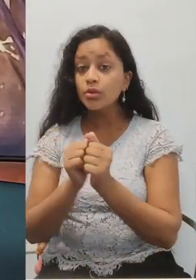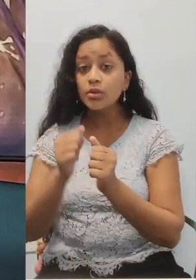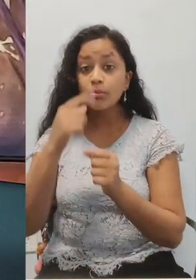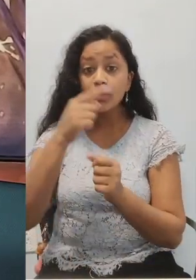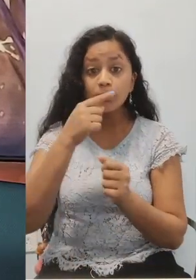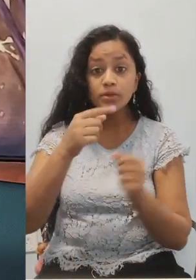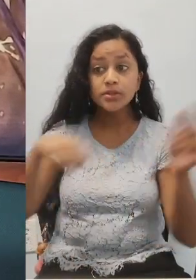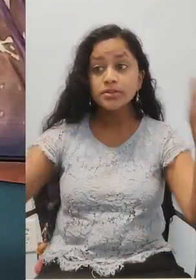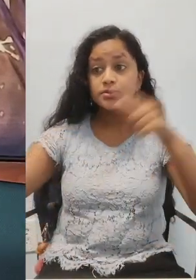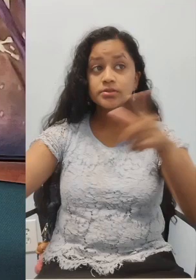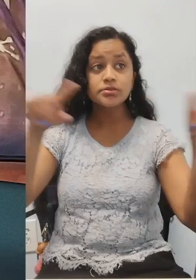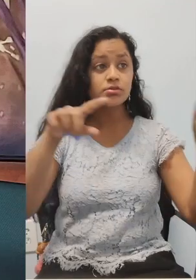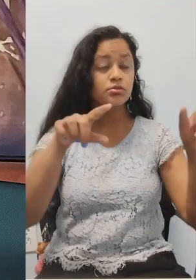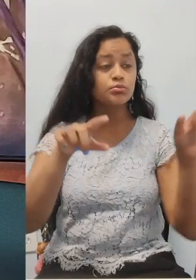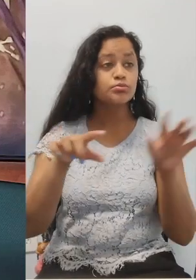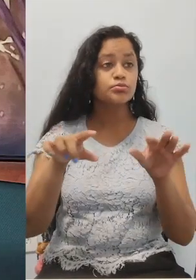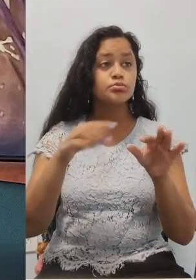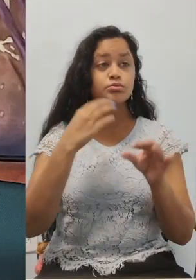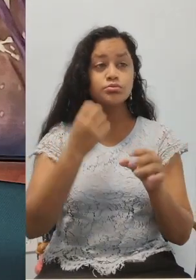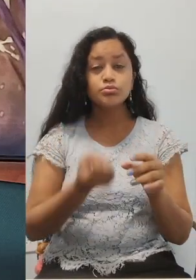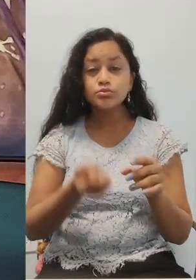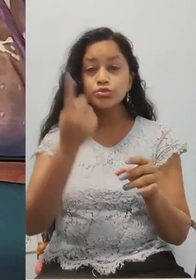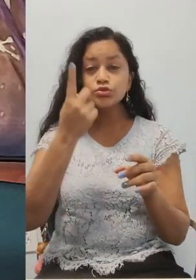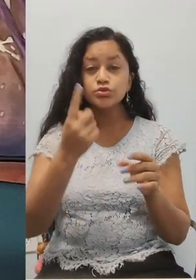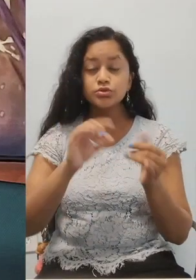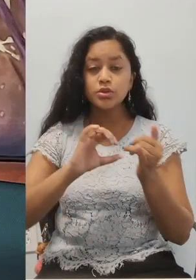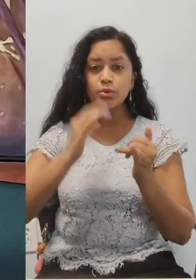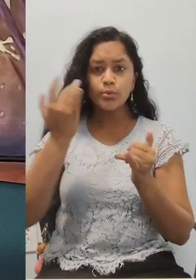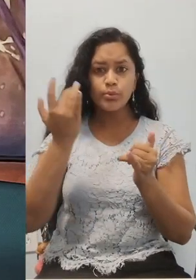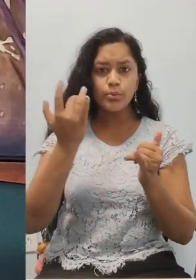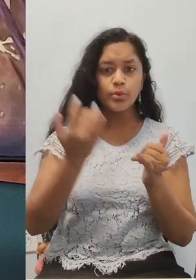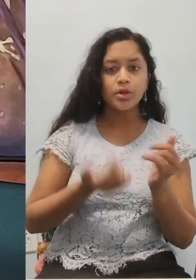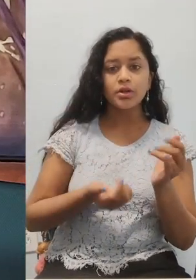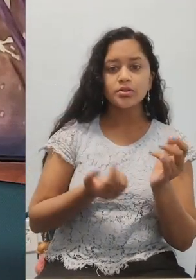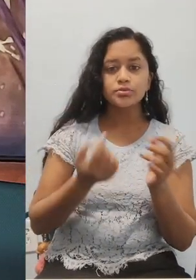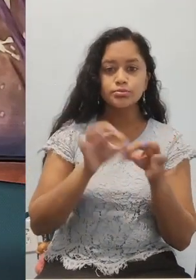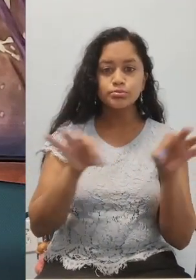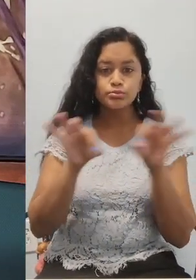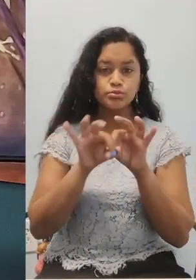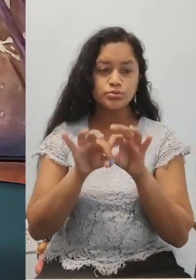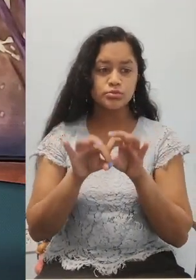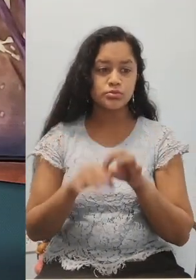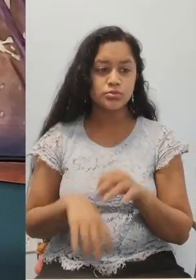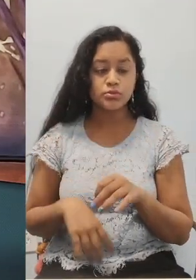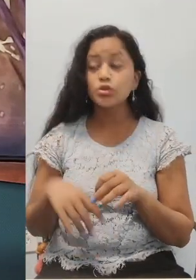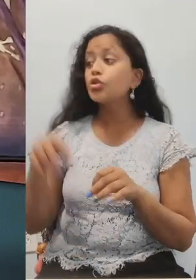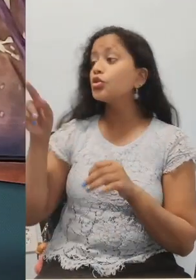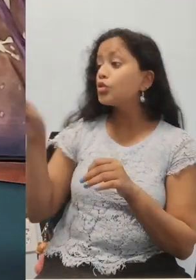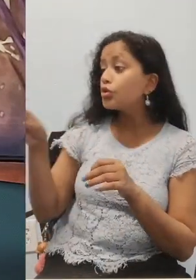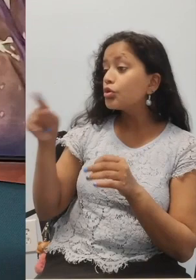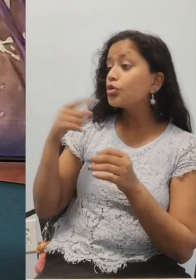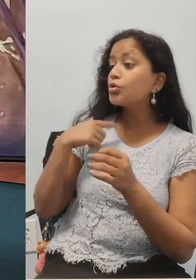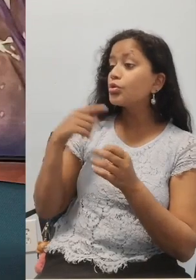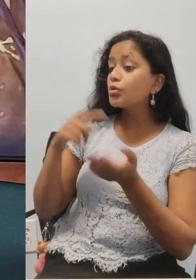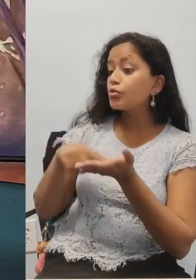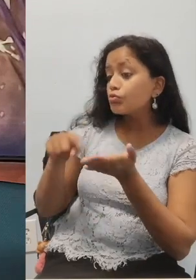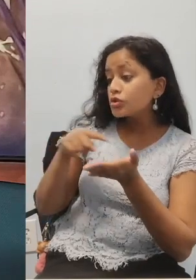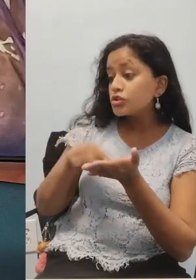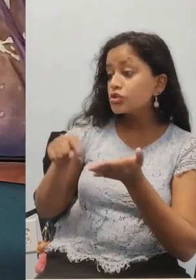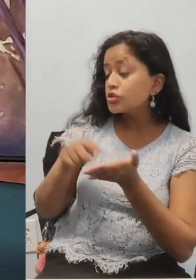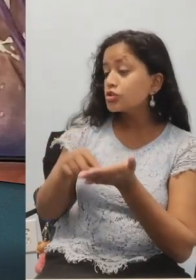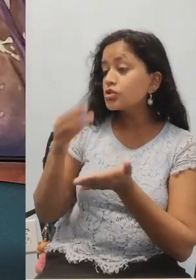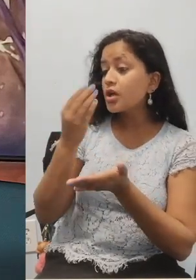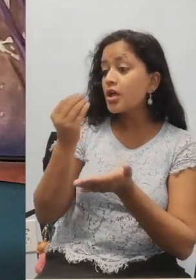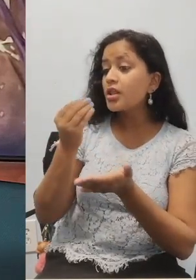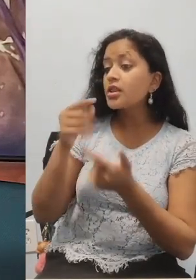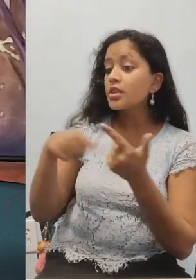them in the end for future generations. So you're the one that researches and then puts or lets everybody know what's happening with